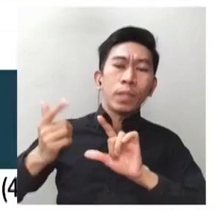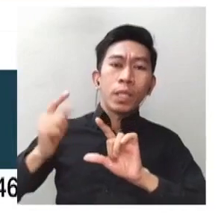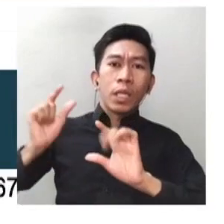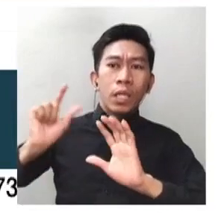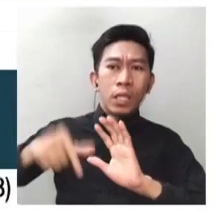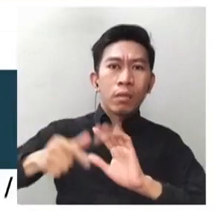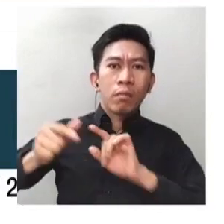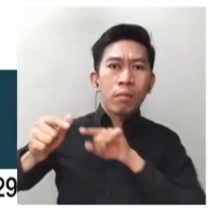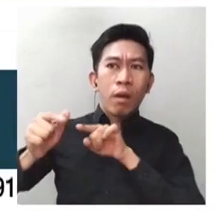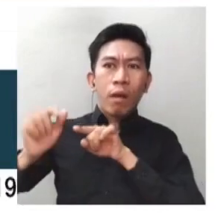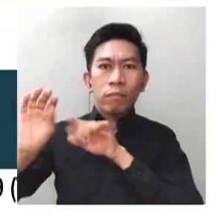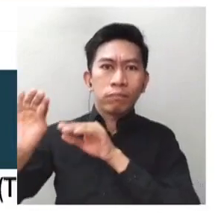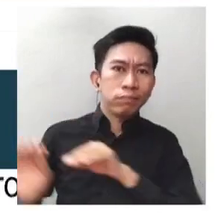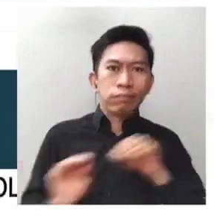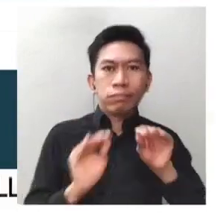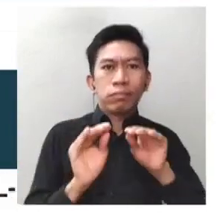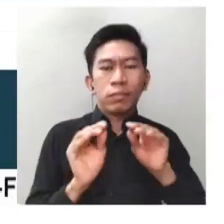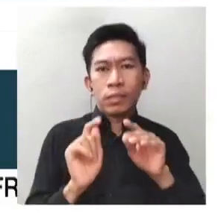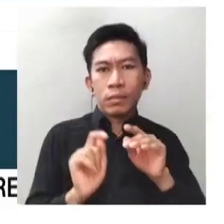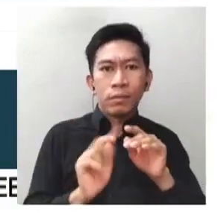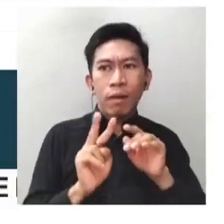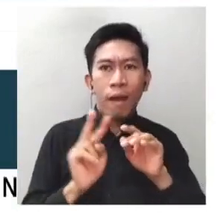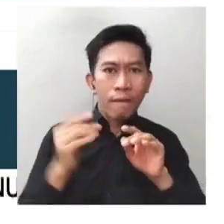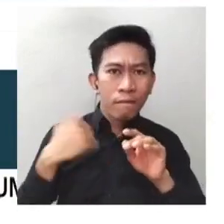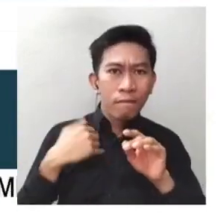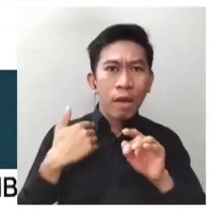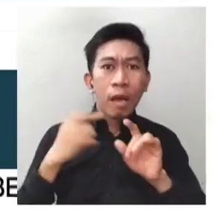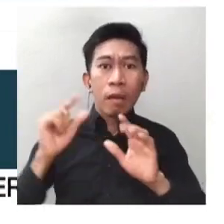media. And then before you know it,